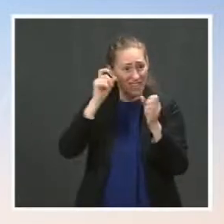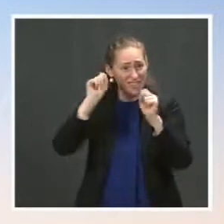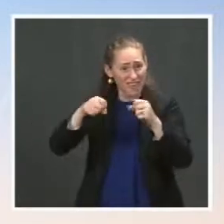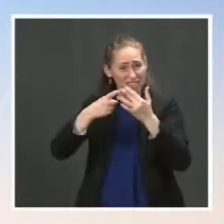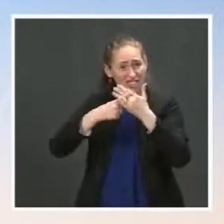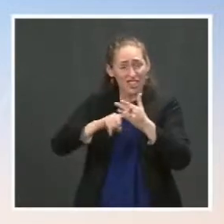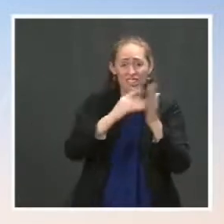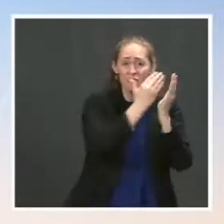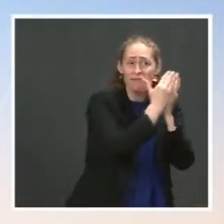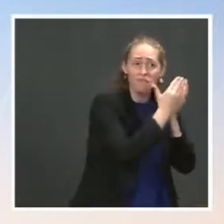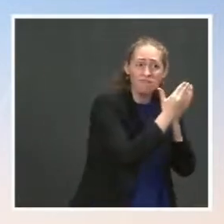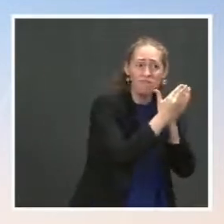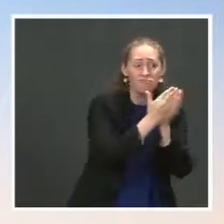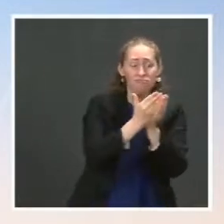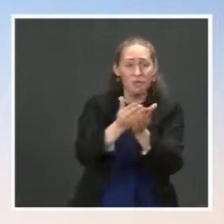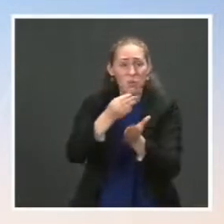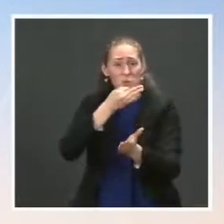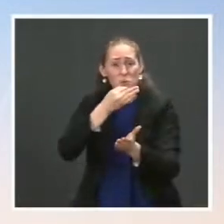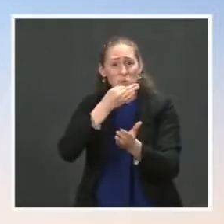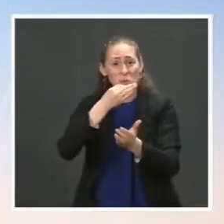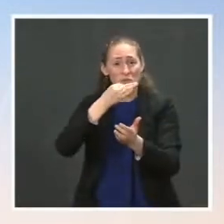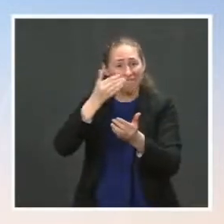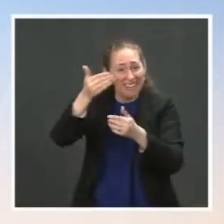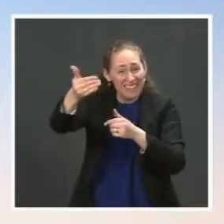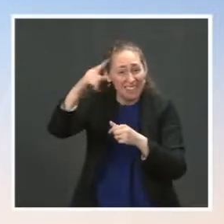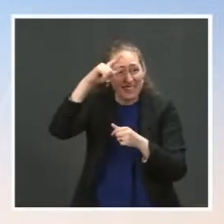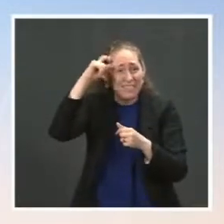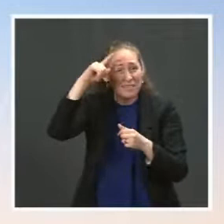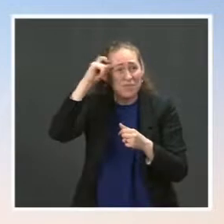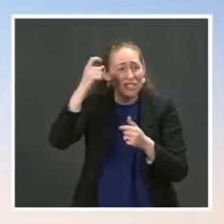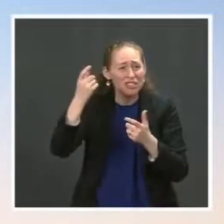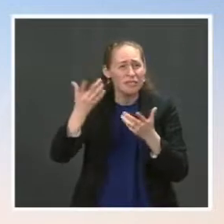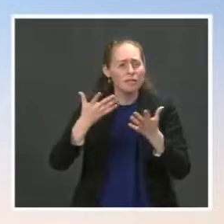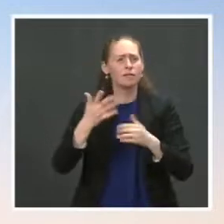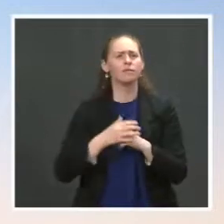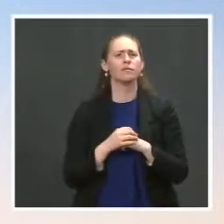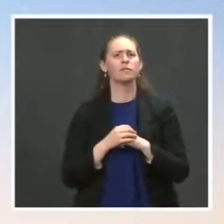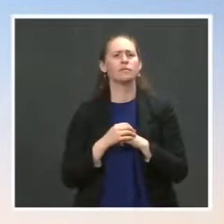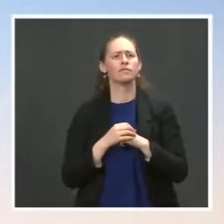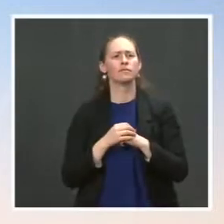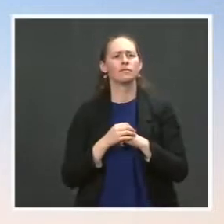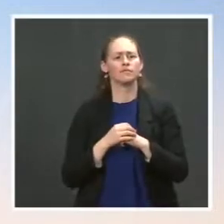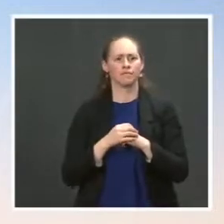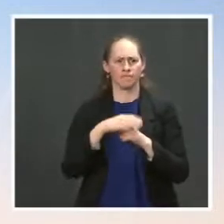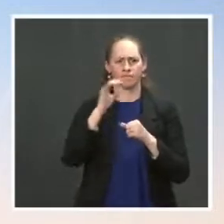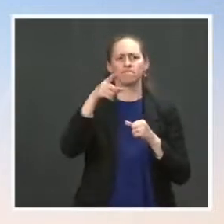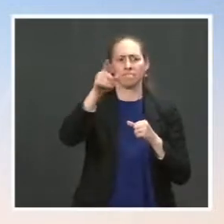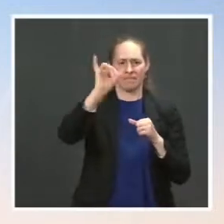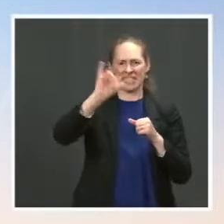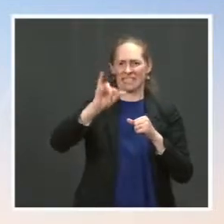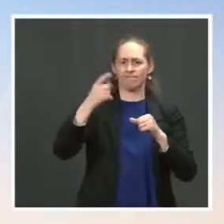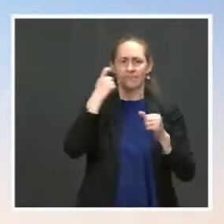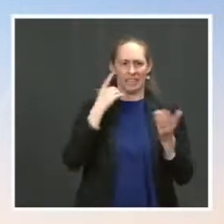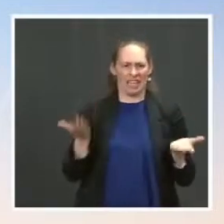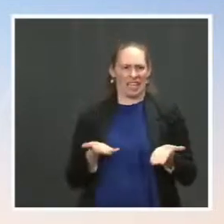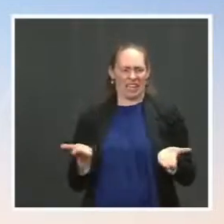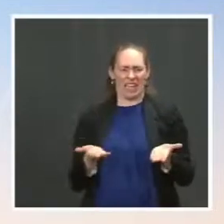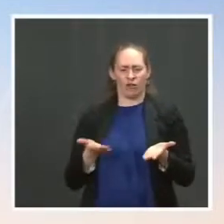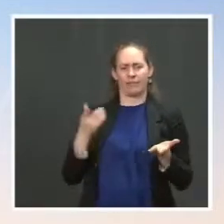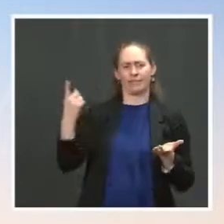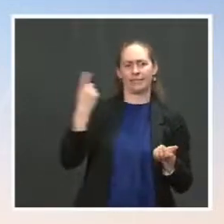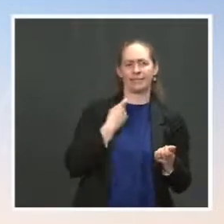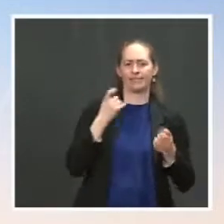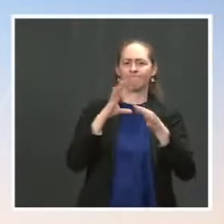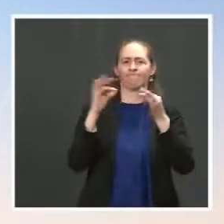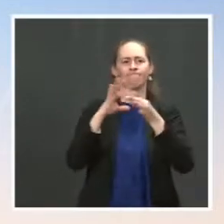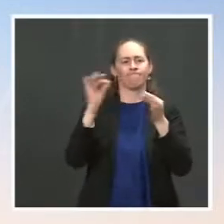Well, we heard about this earlier from some of your colleagues here in the White House briefing, not specific to Alaska, but the cruise industry in general. It's